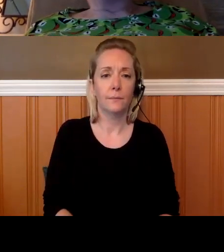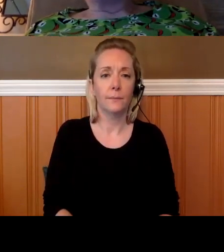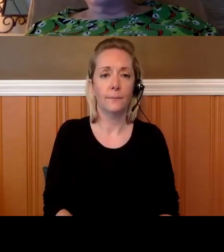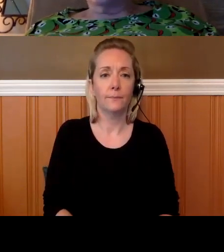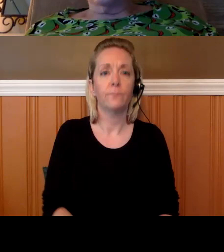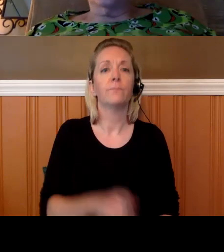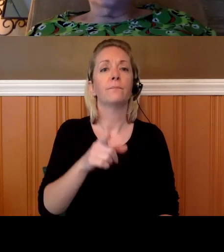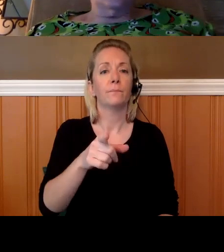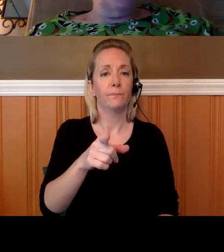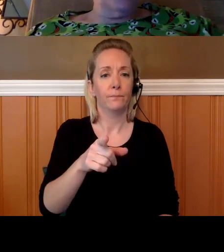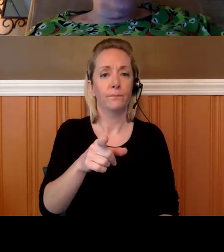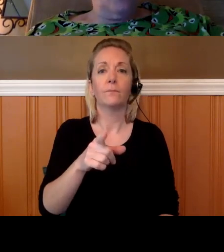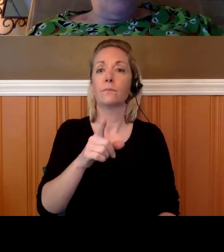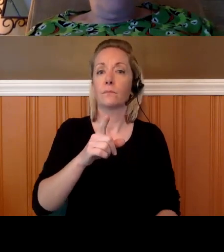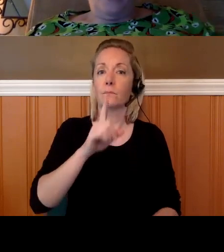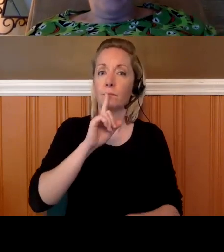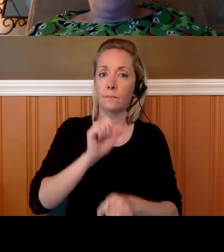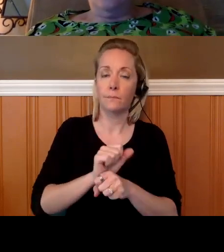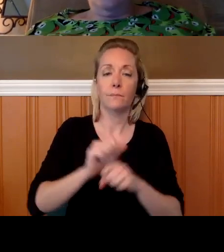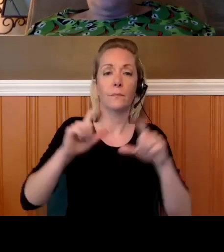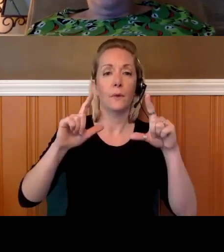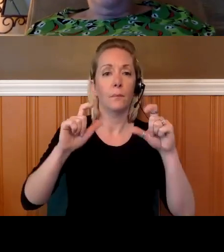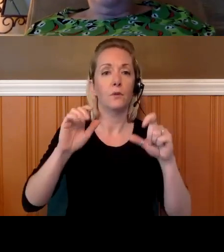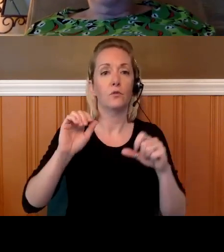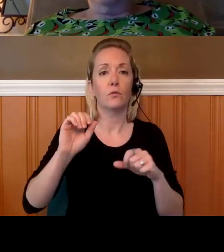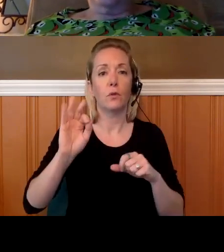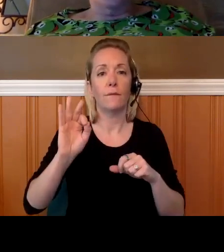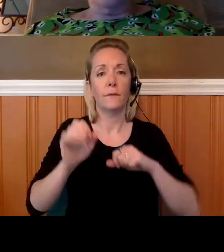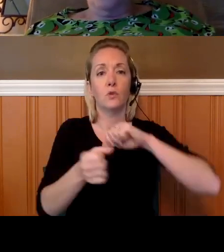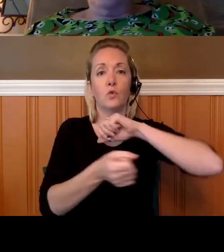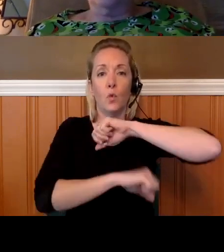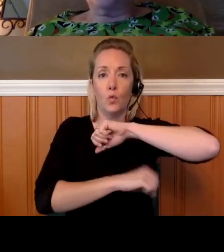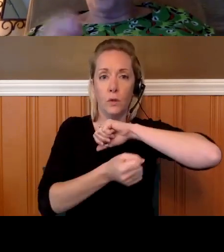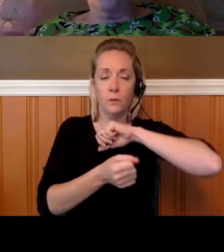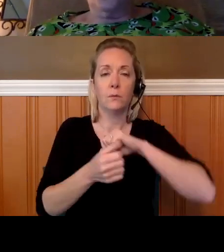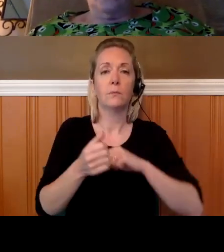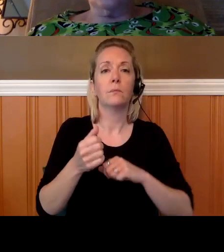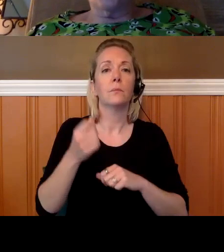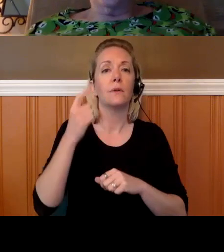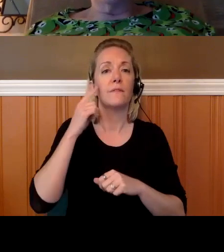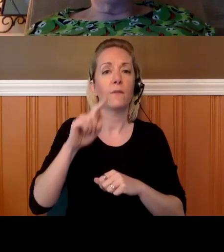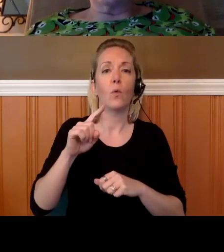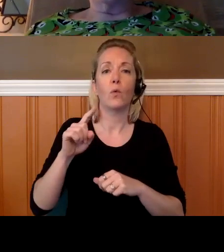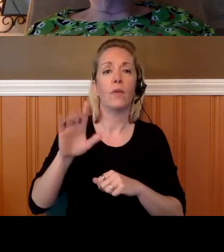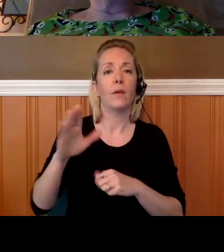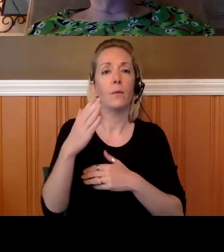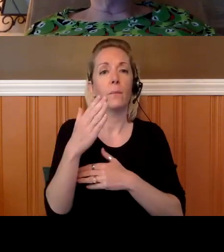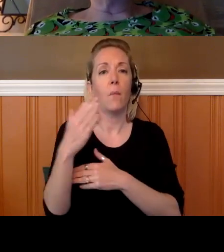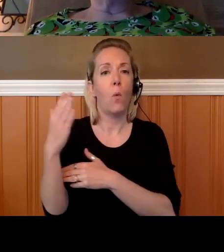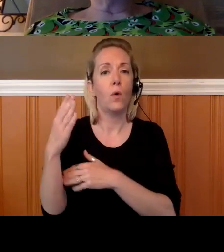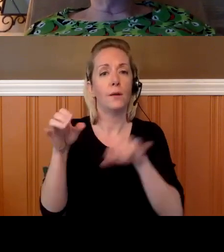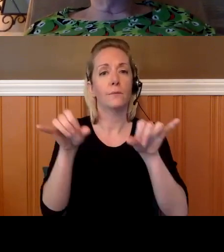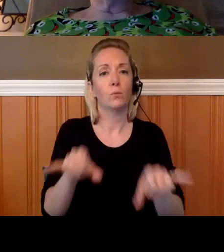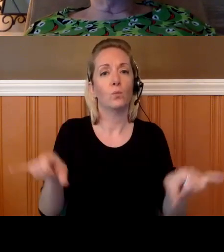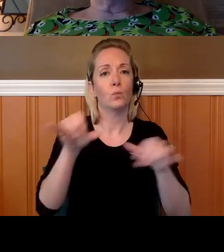This is a realistic picture of a deodorant. It was part of a child's morning routine.